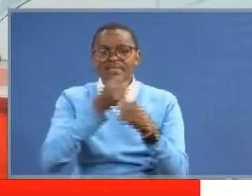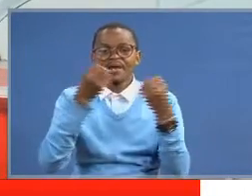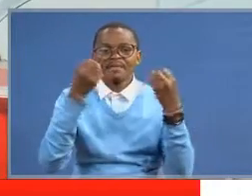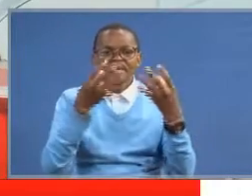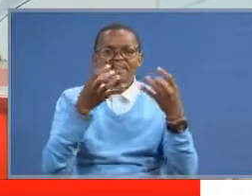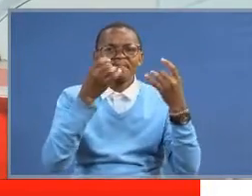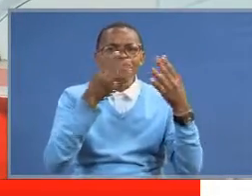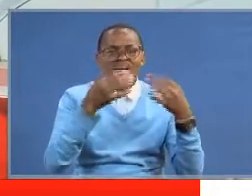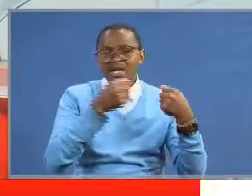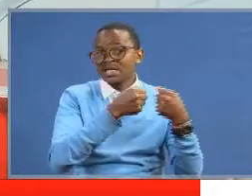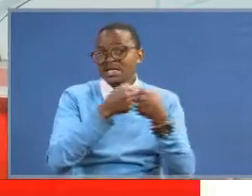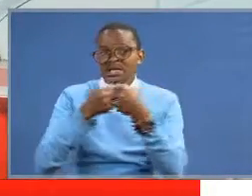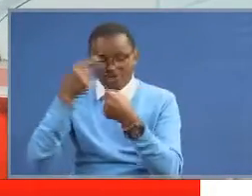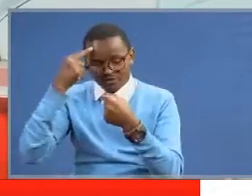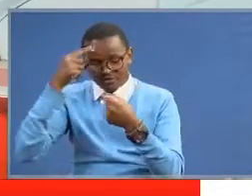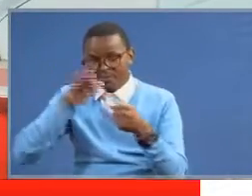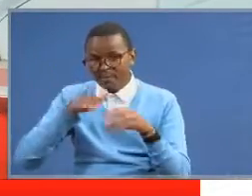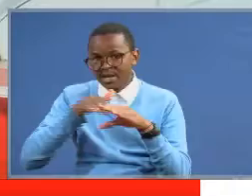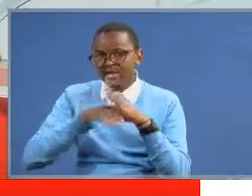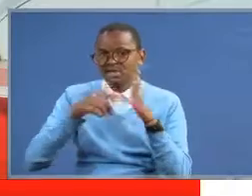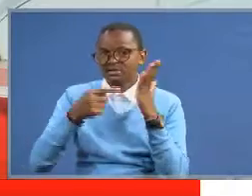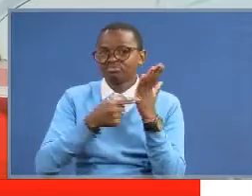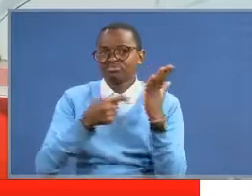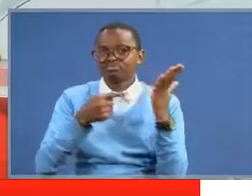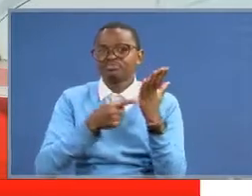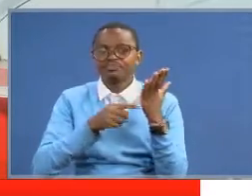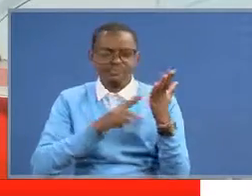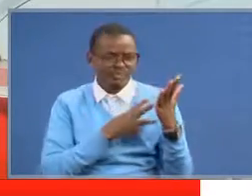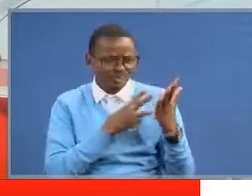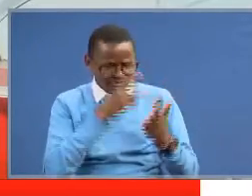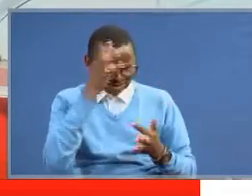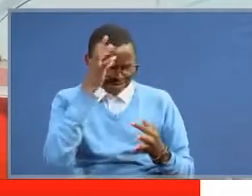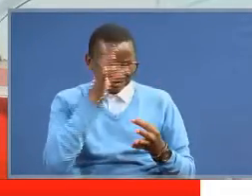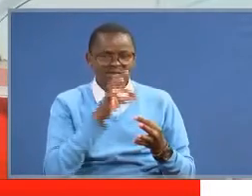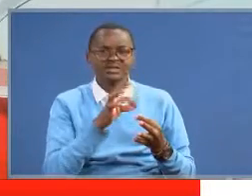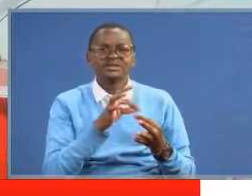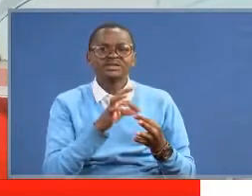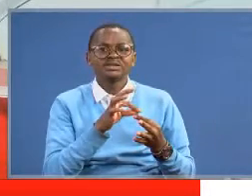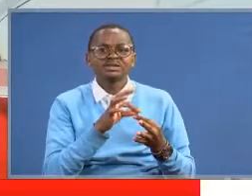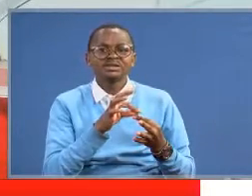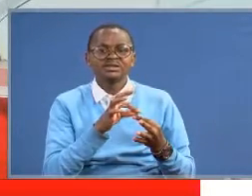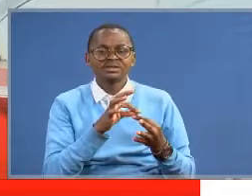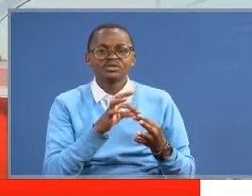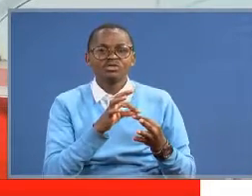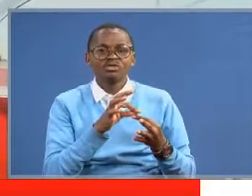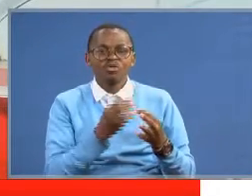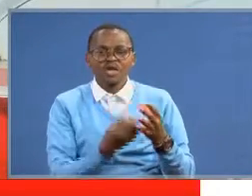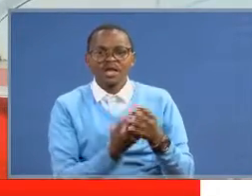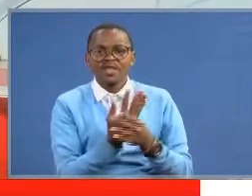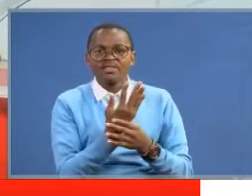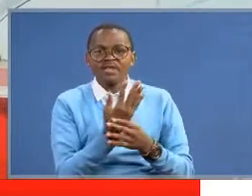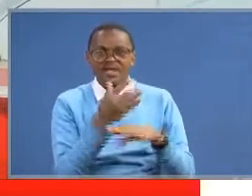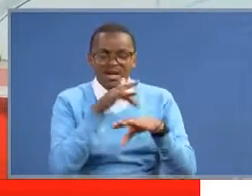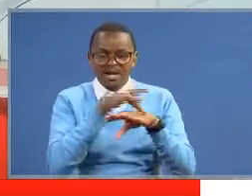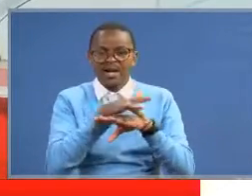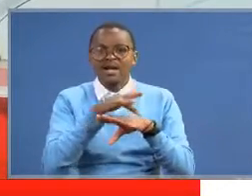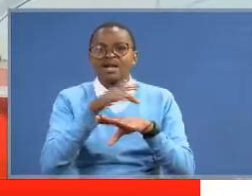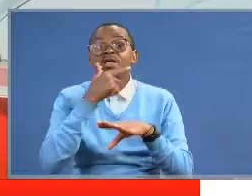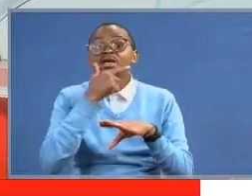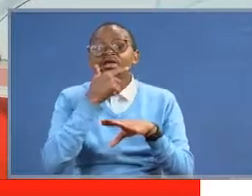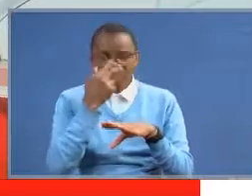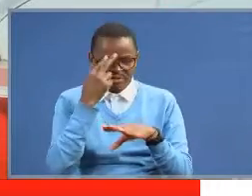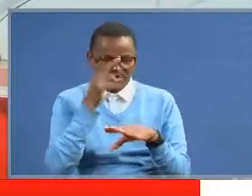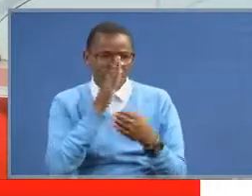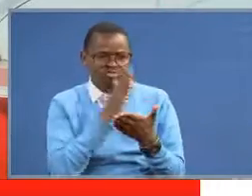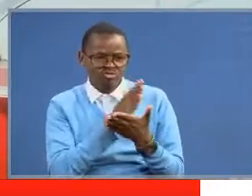a lot of challenges for women in technology. So we decided to raise them at an early age. So where these girls are able to see,